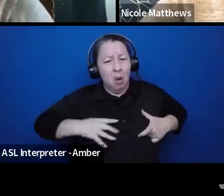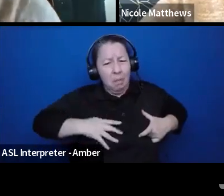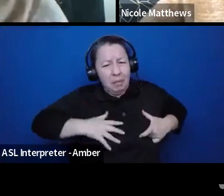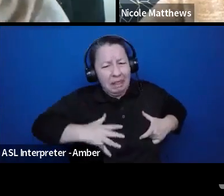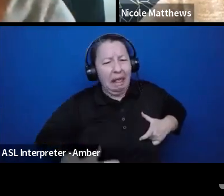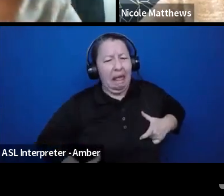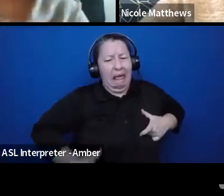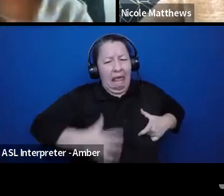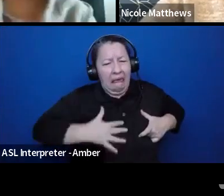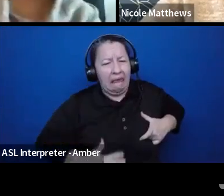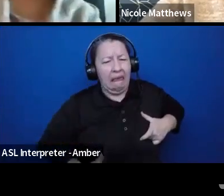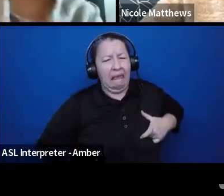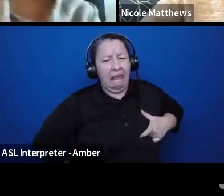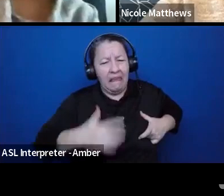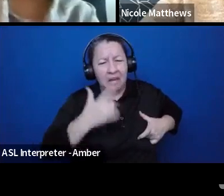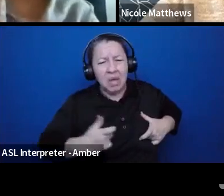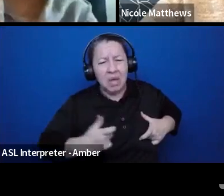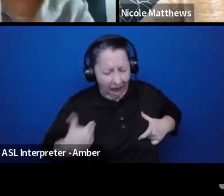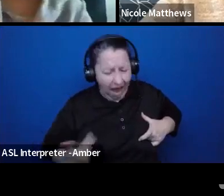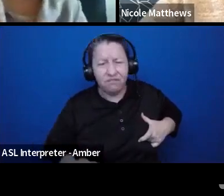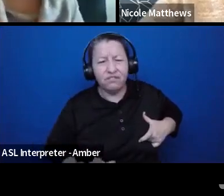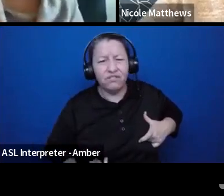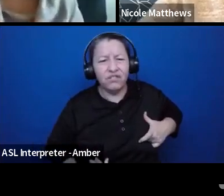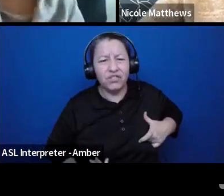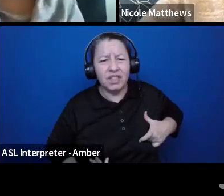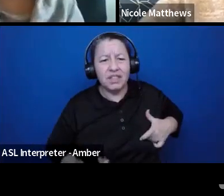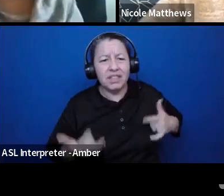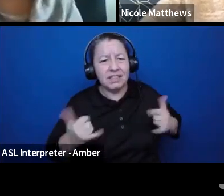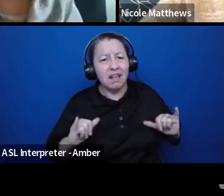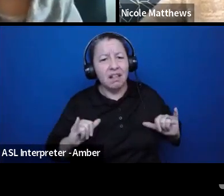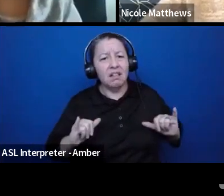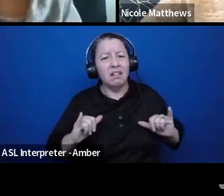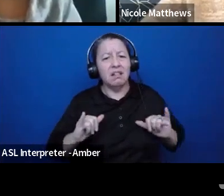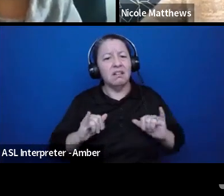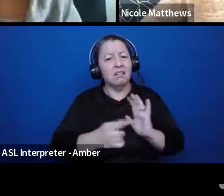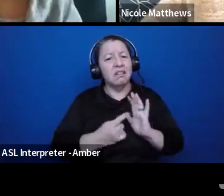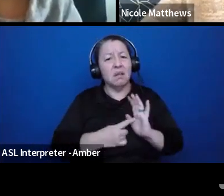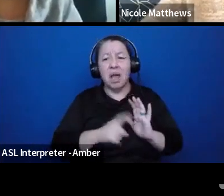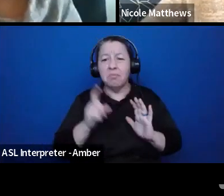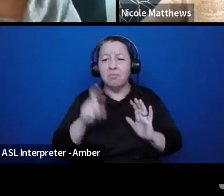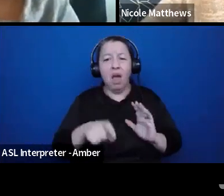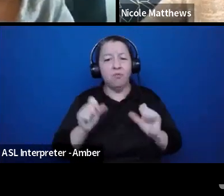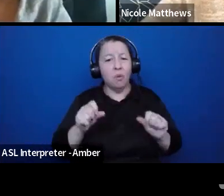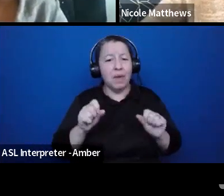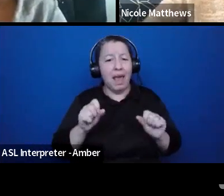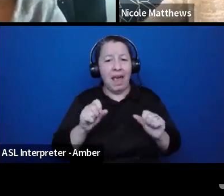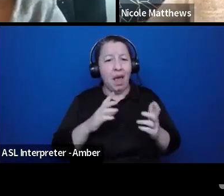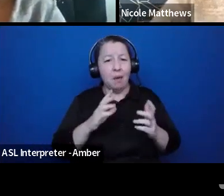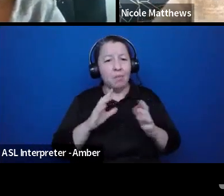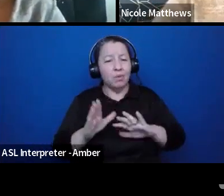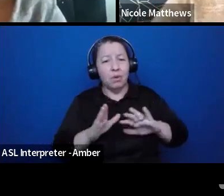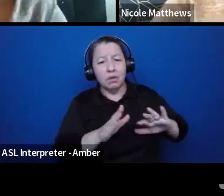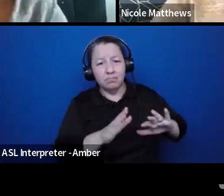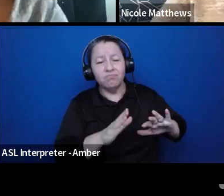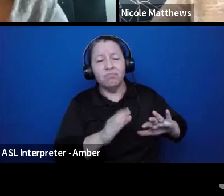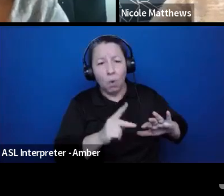and see past that, like that's being a good relative to me, right?